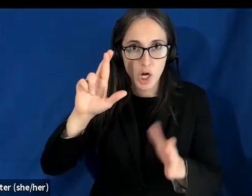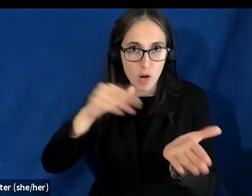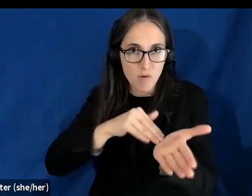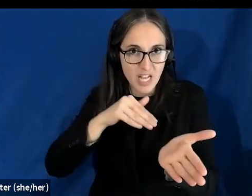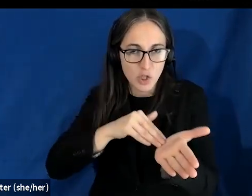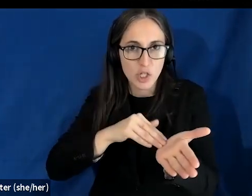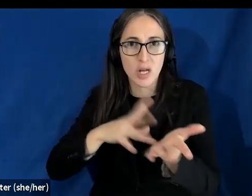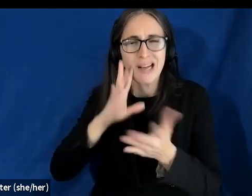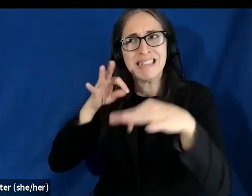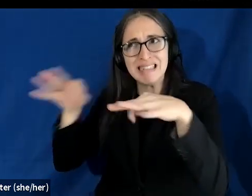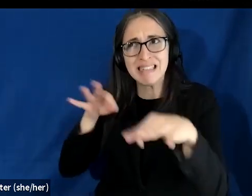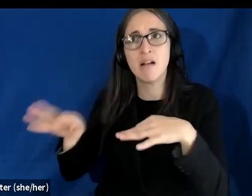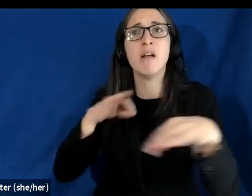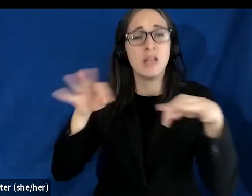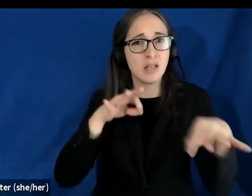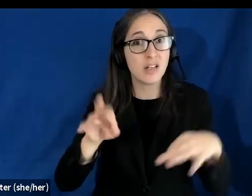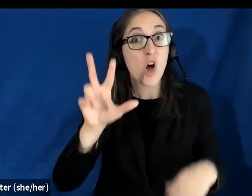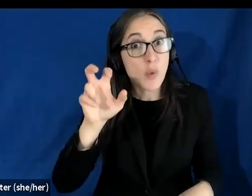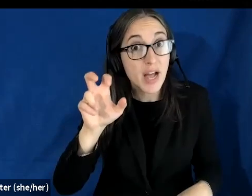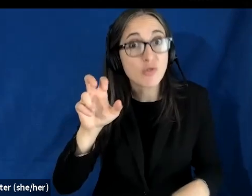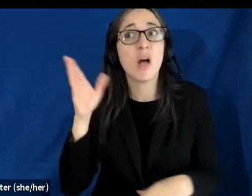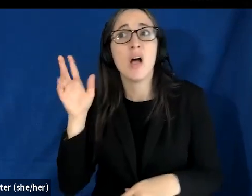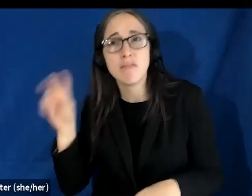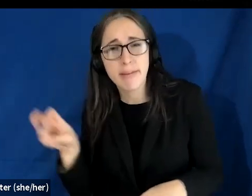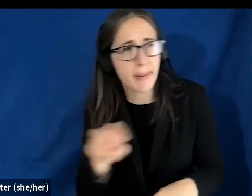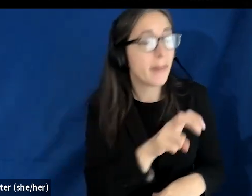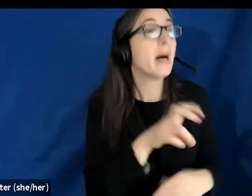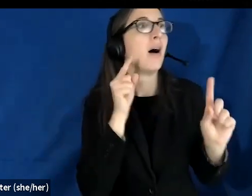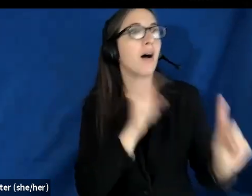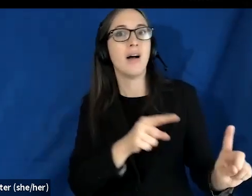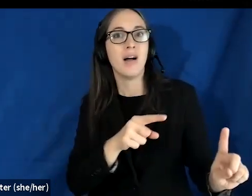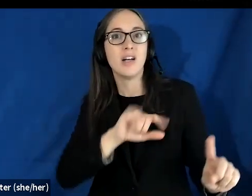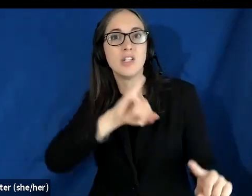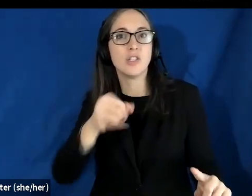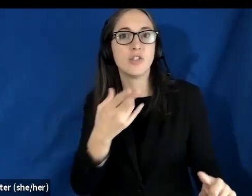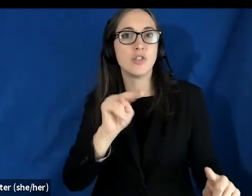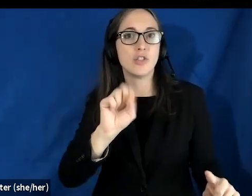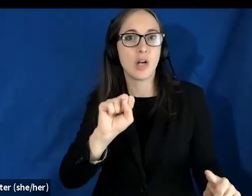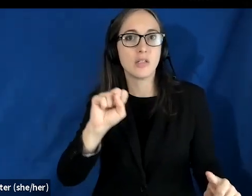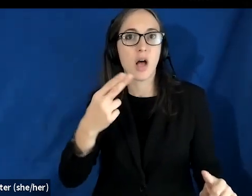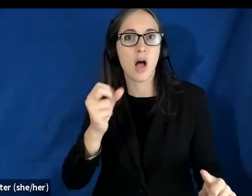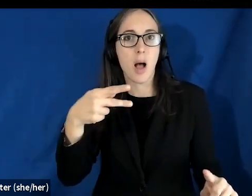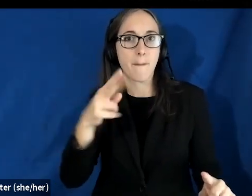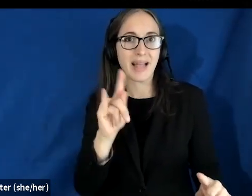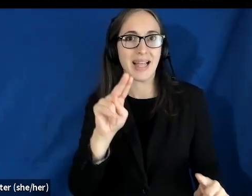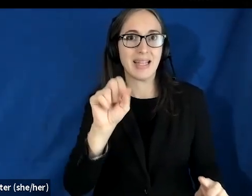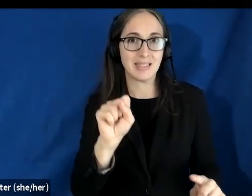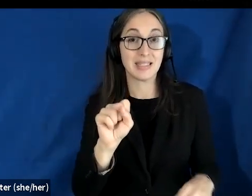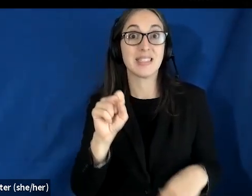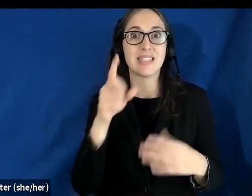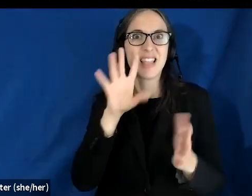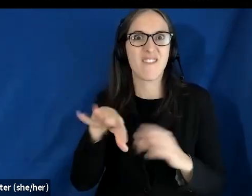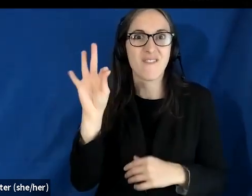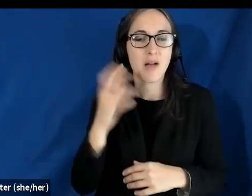medical institutions, Johns Hopkins, now we figure out that I actually have 3 genetic